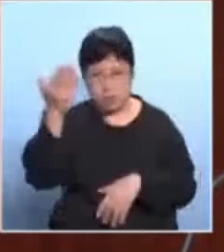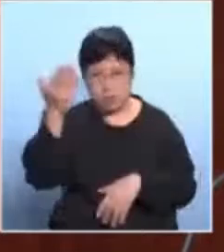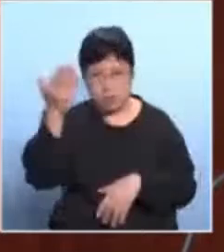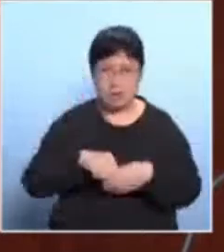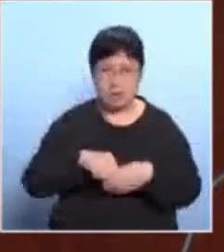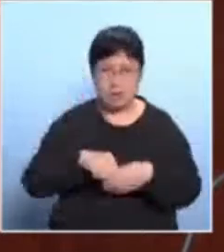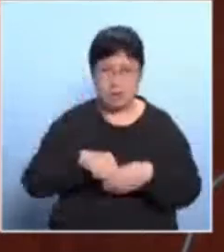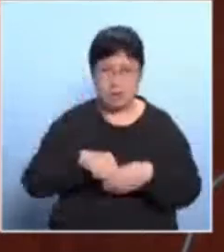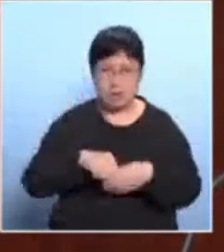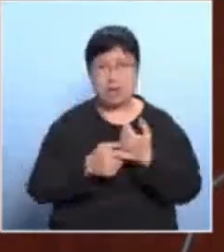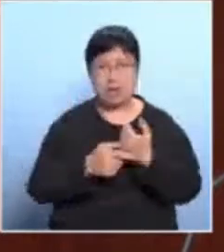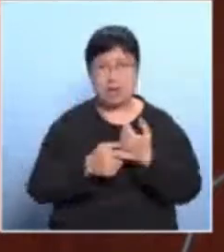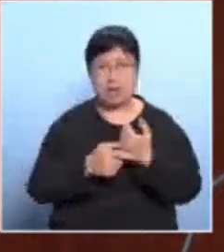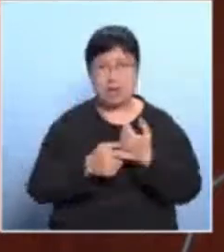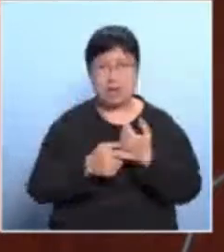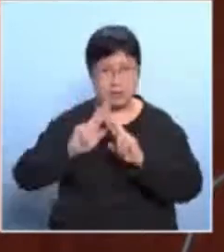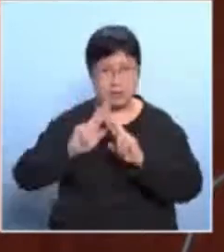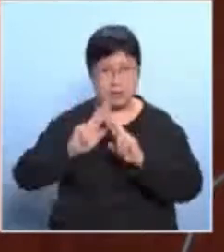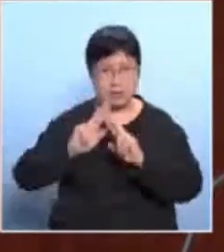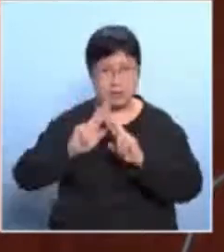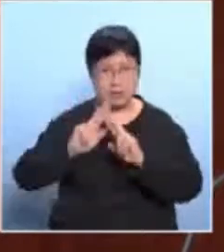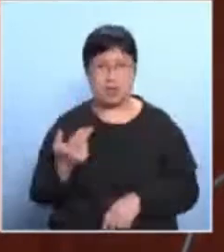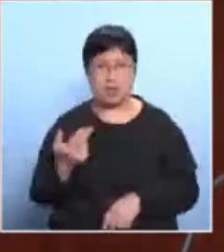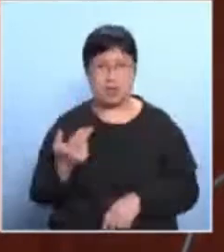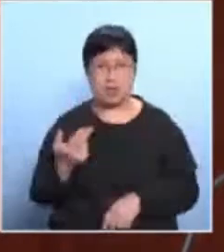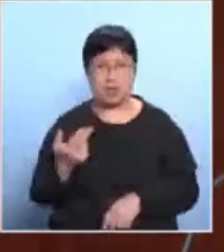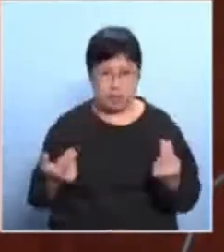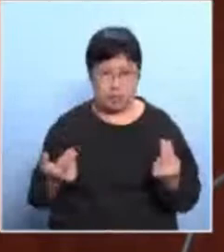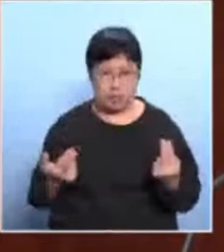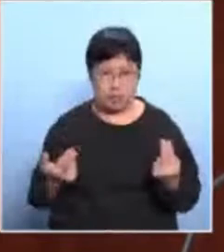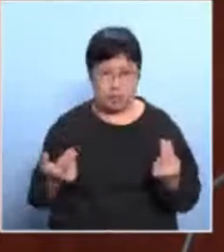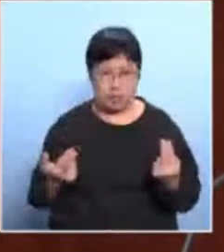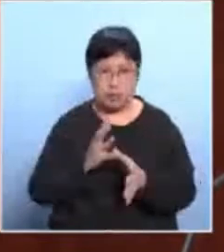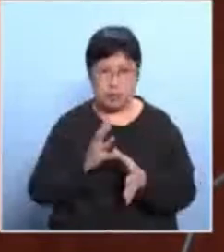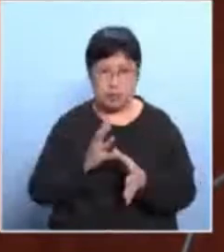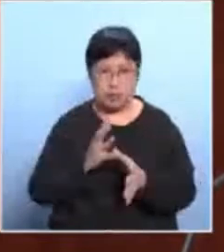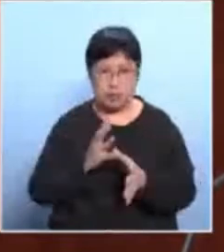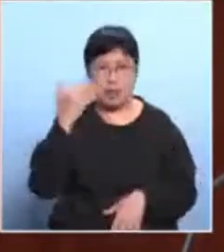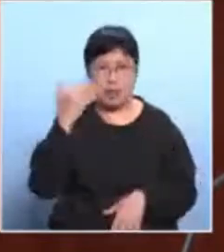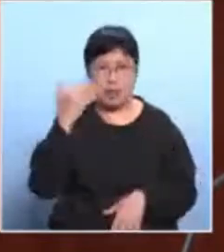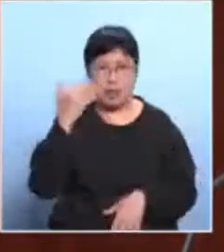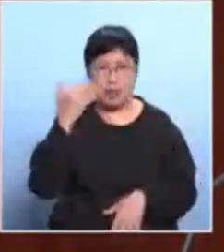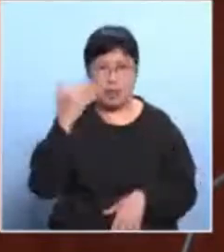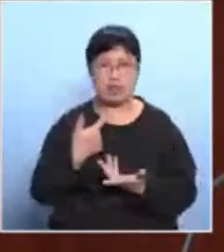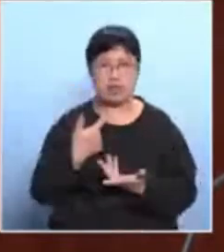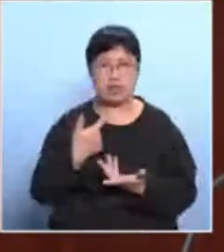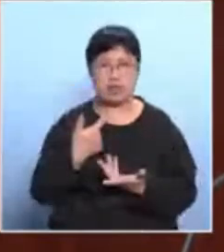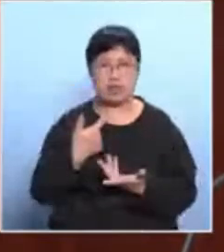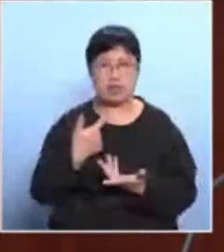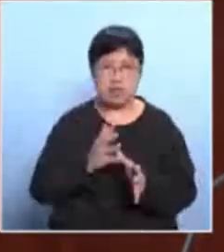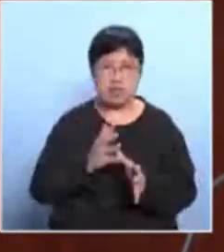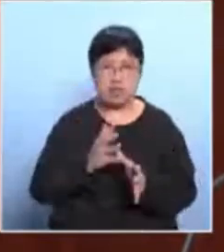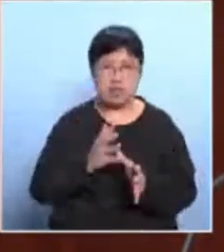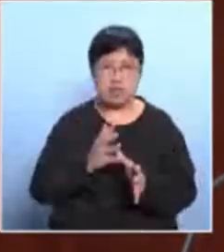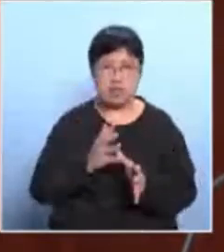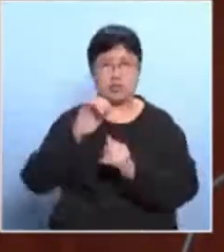ecology tours, marine tours, traditional culture tours, pop culture